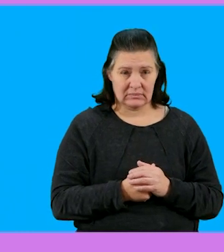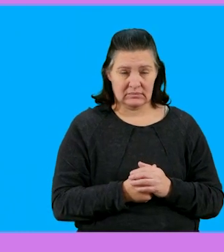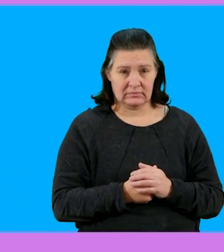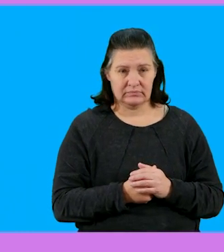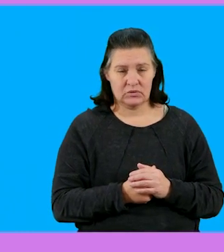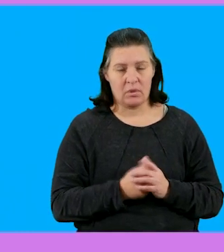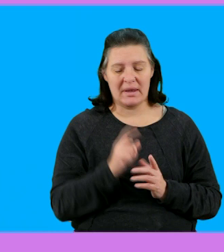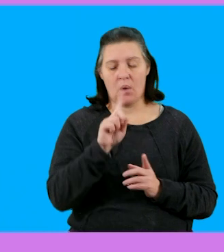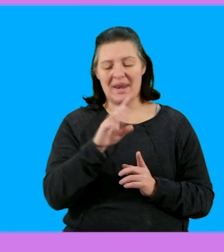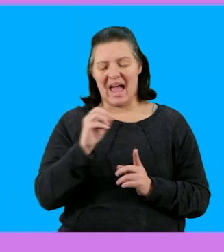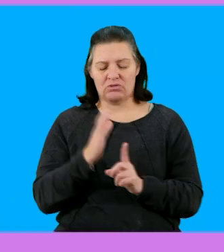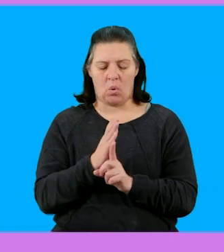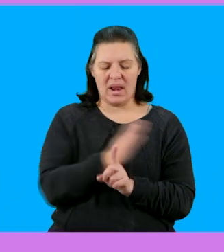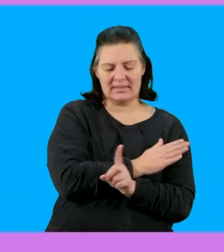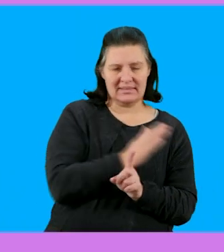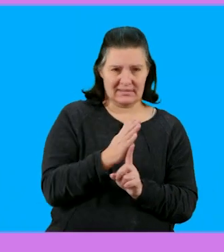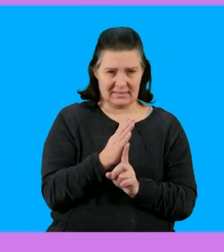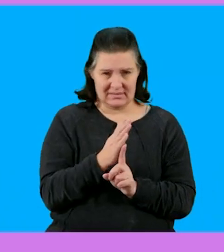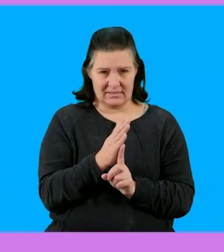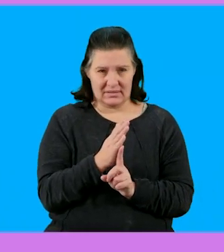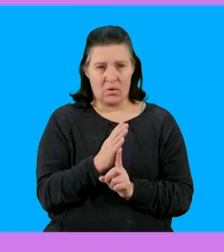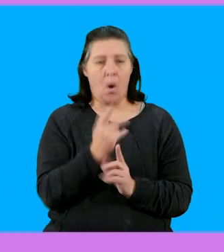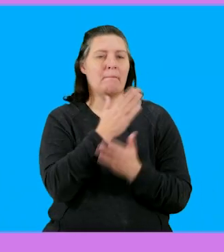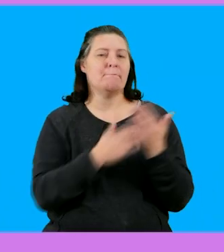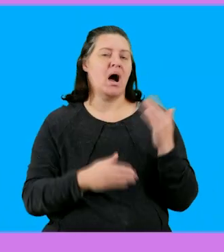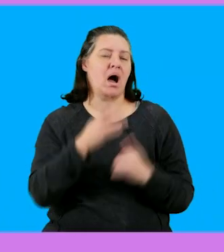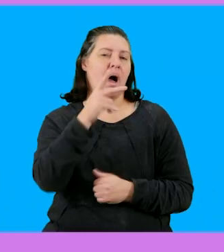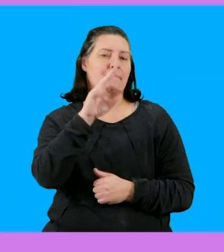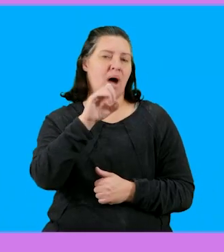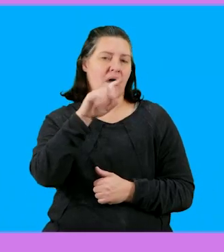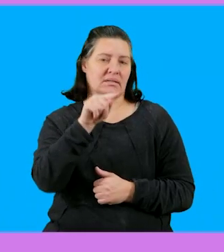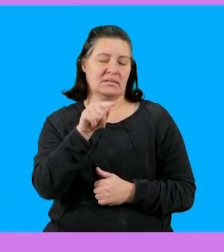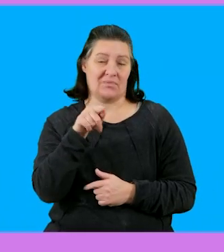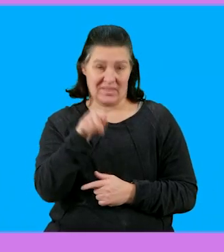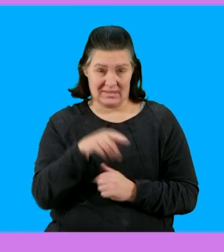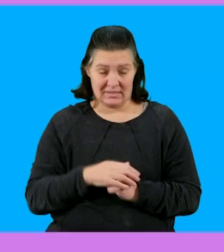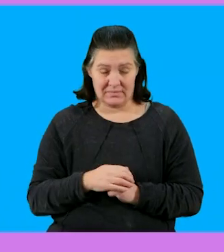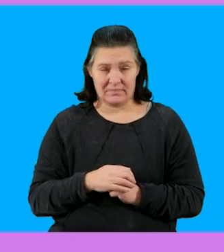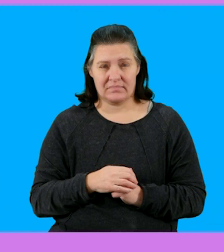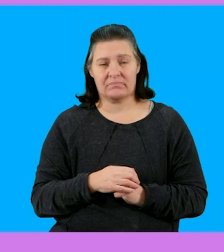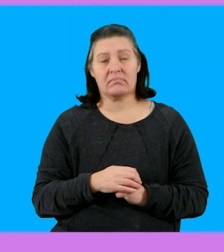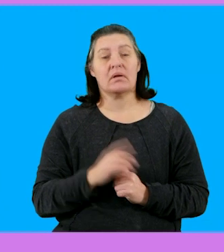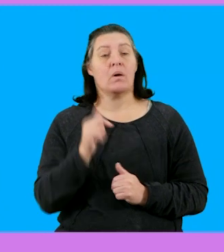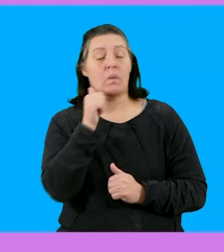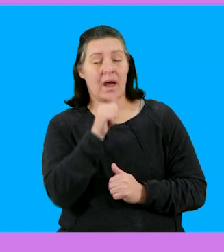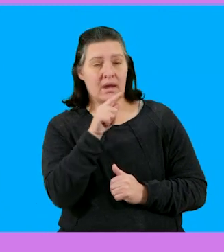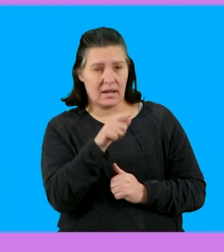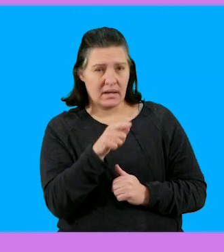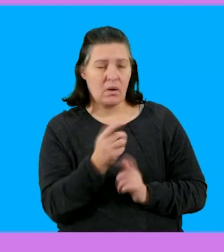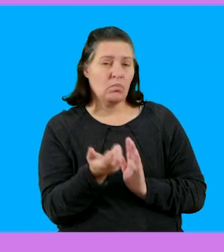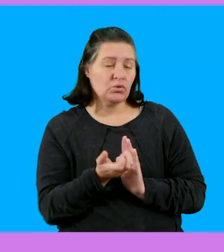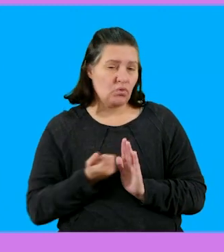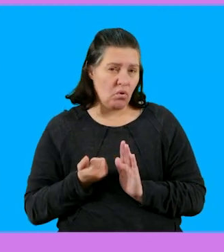note, or part thereof, right? And I'll explain that once we do a physical sum on this one. Then, when